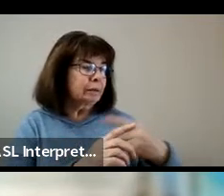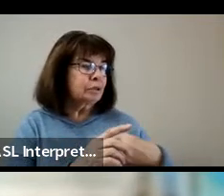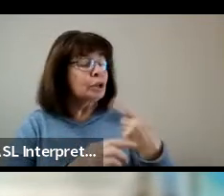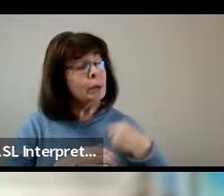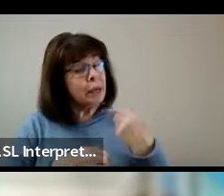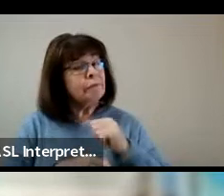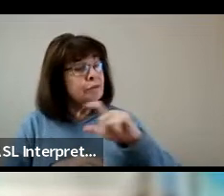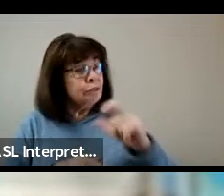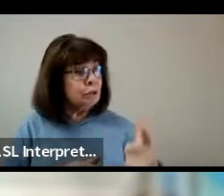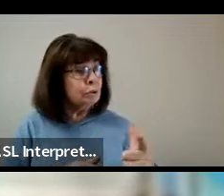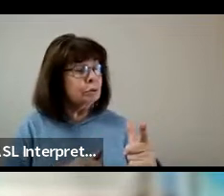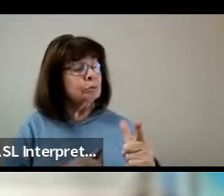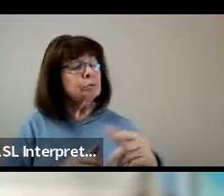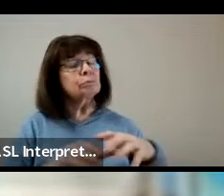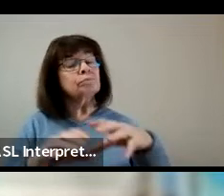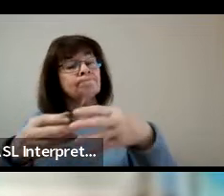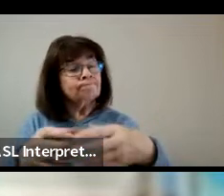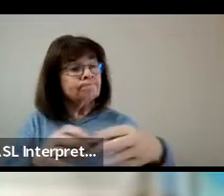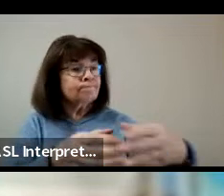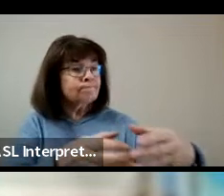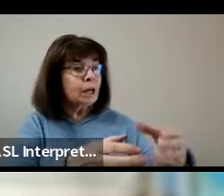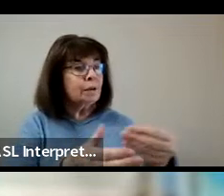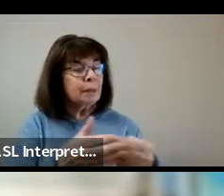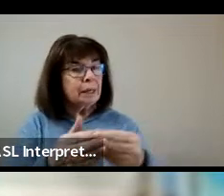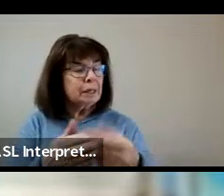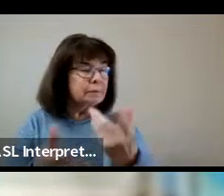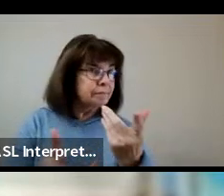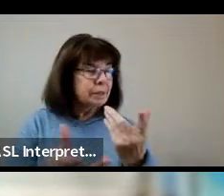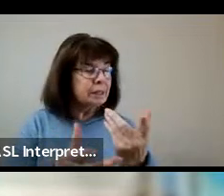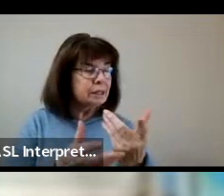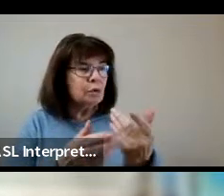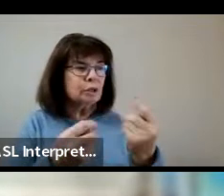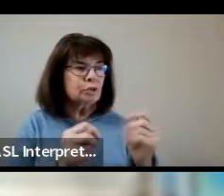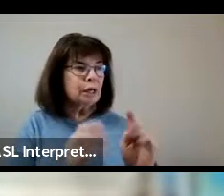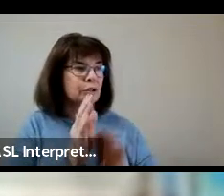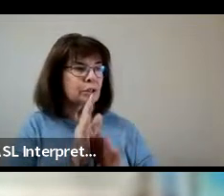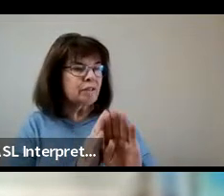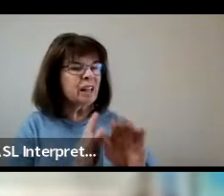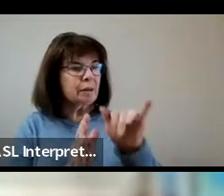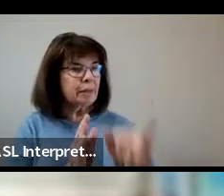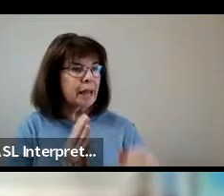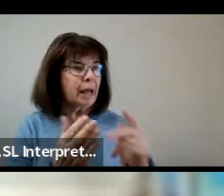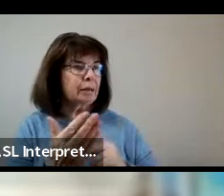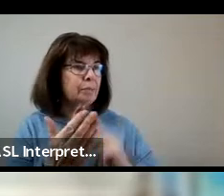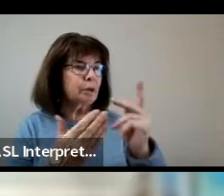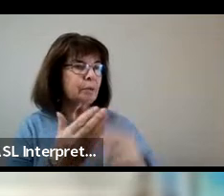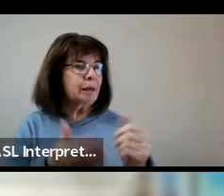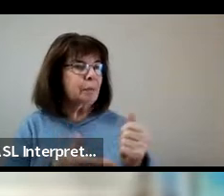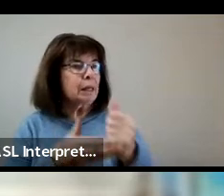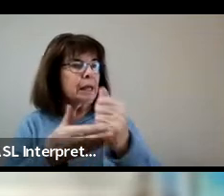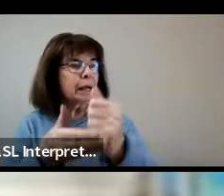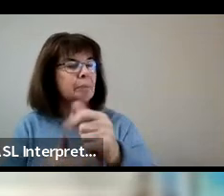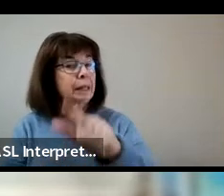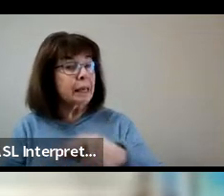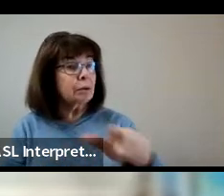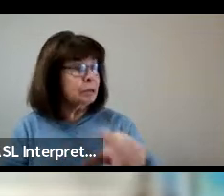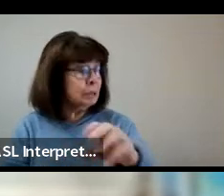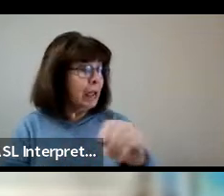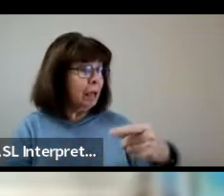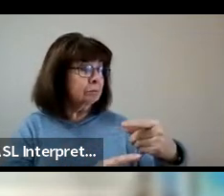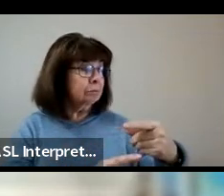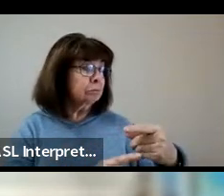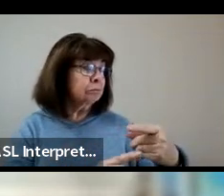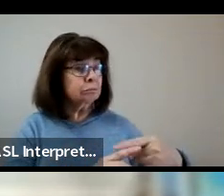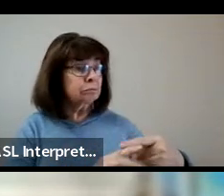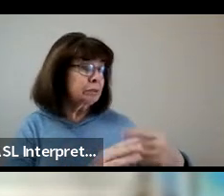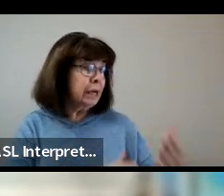can be utilized countywide. And we're in the middle of developing that program as well that we hope will help landlords and tenants keep their housing. Cool. Thank